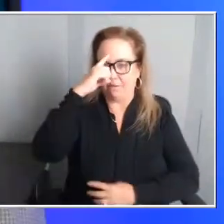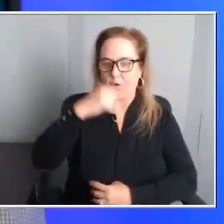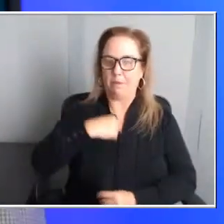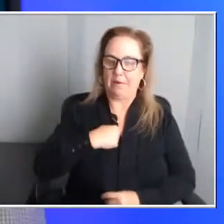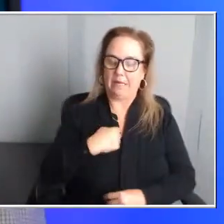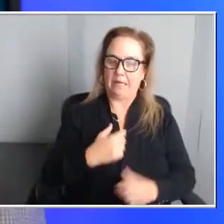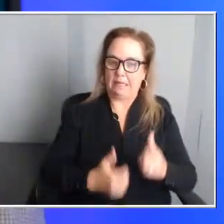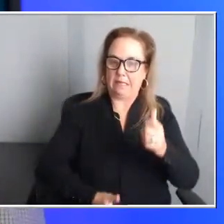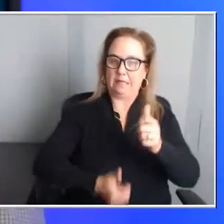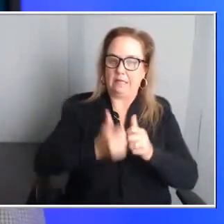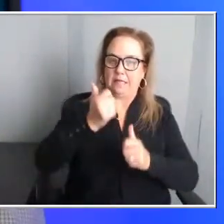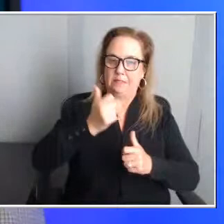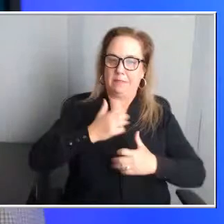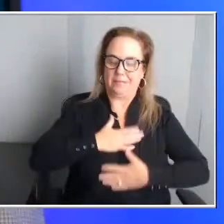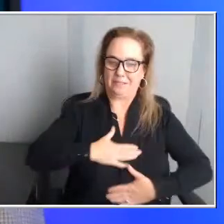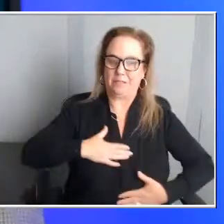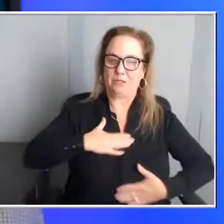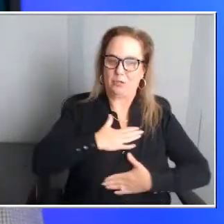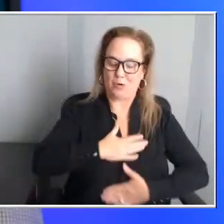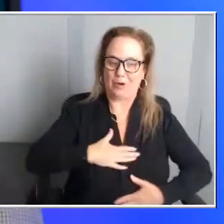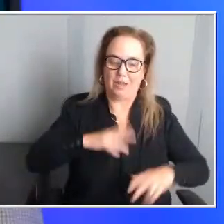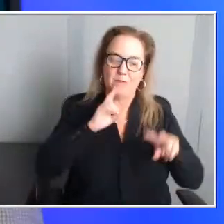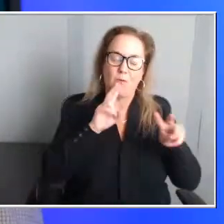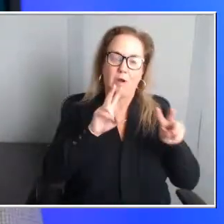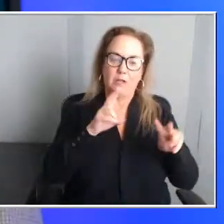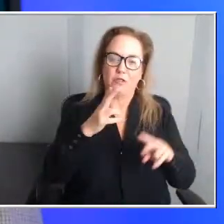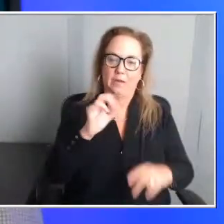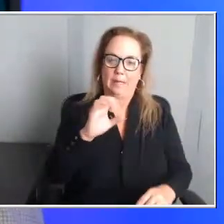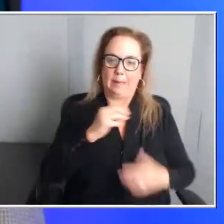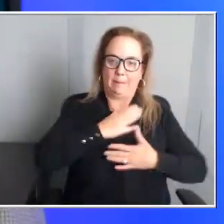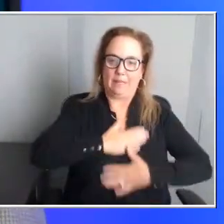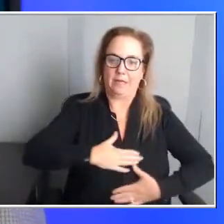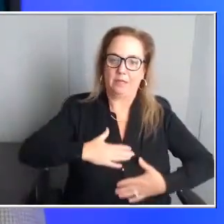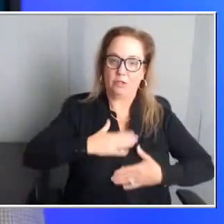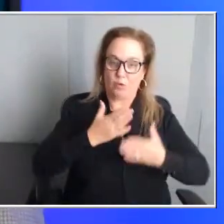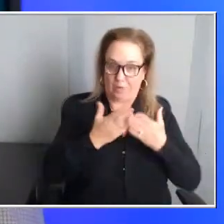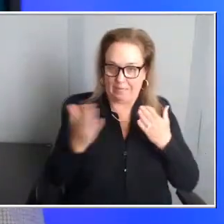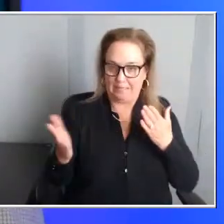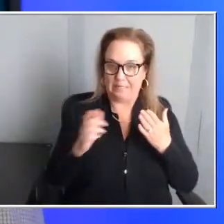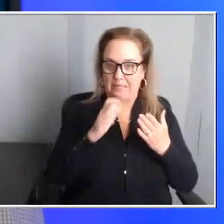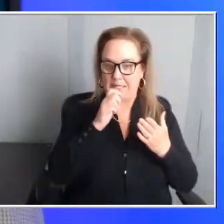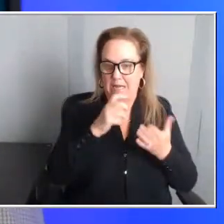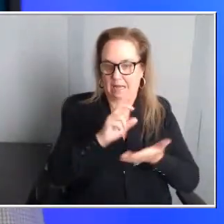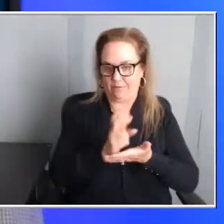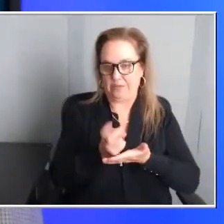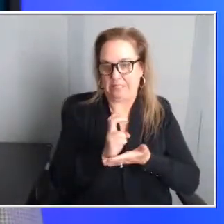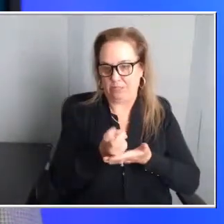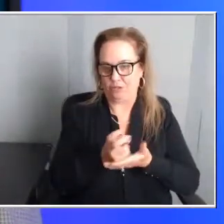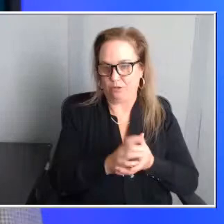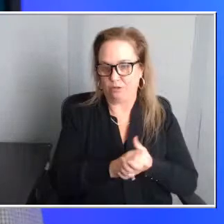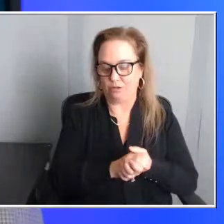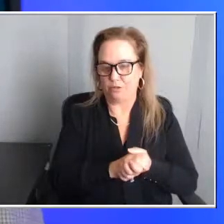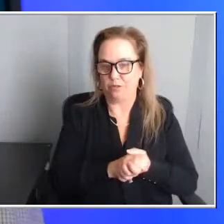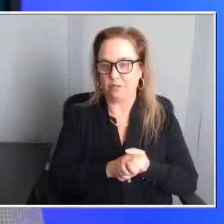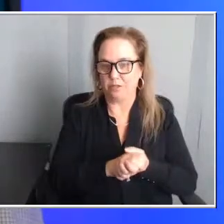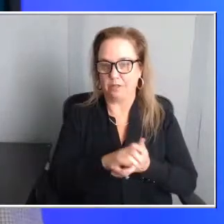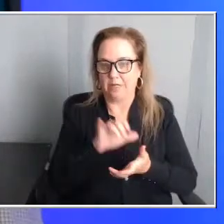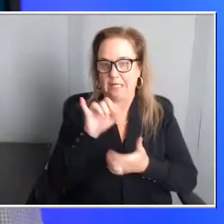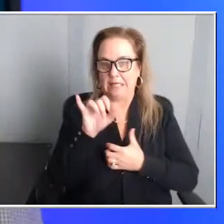most joy I've gotten is watching him enjoy things and not have seizures. And Right. so that's